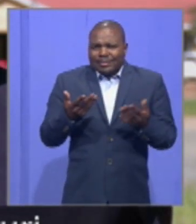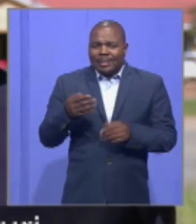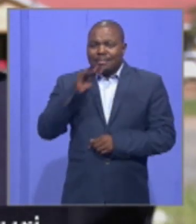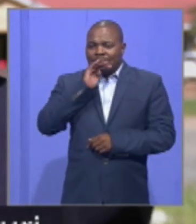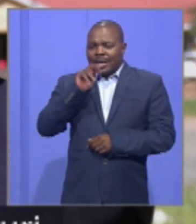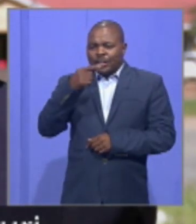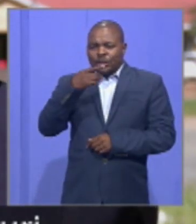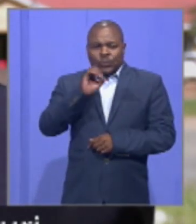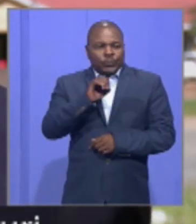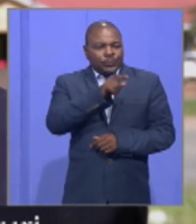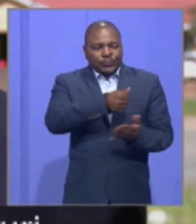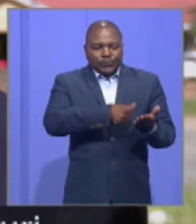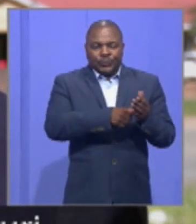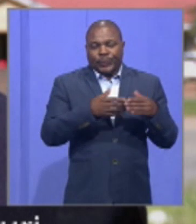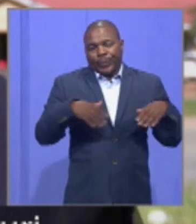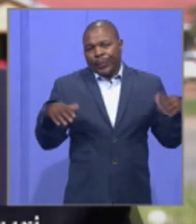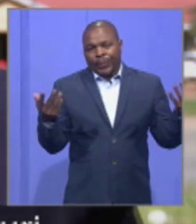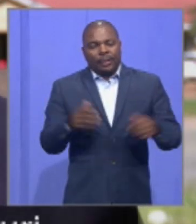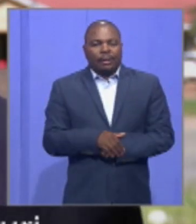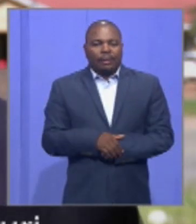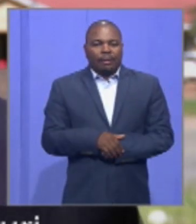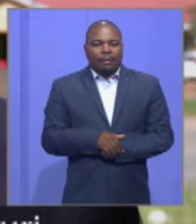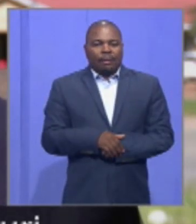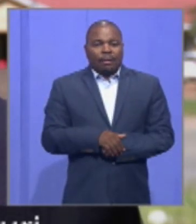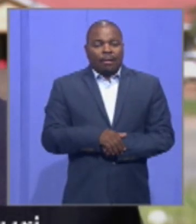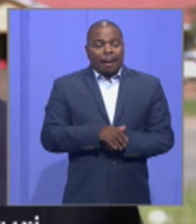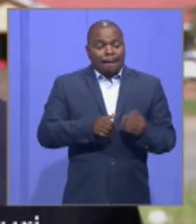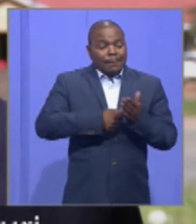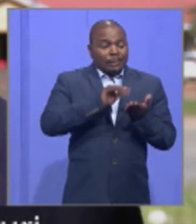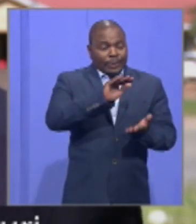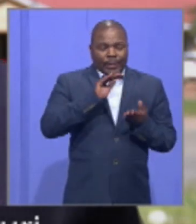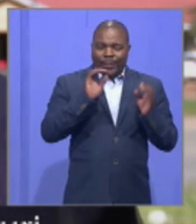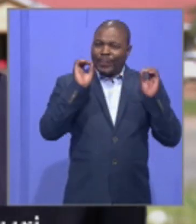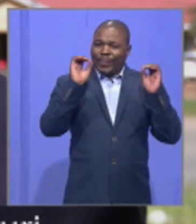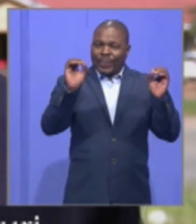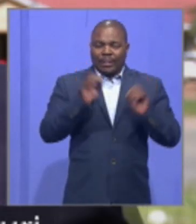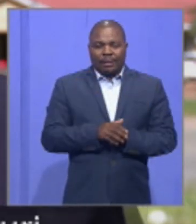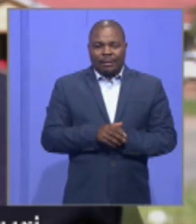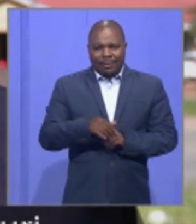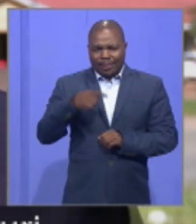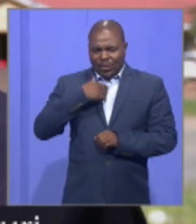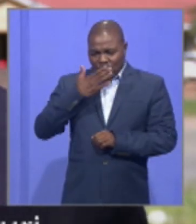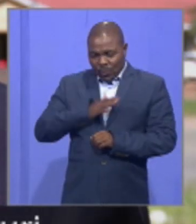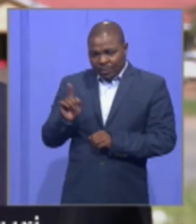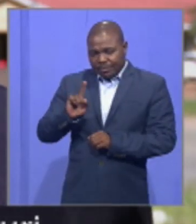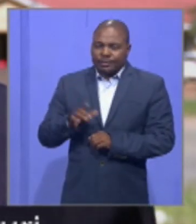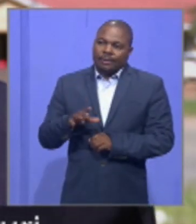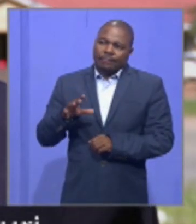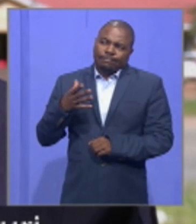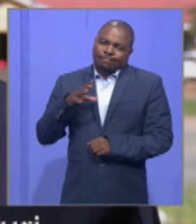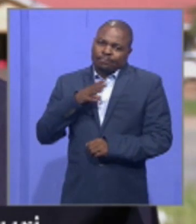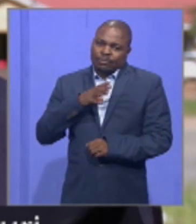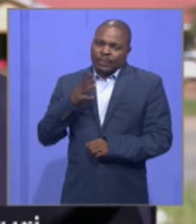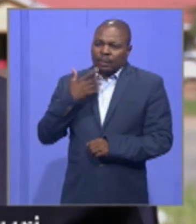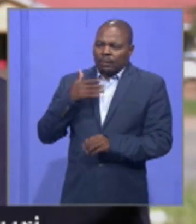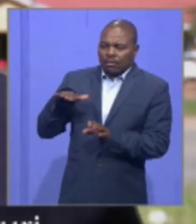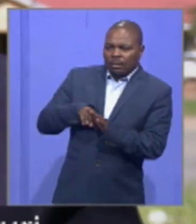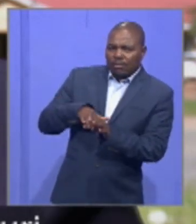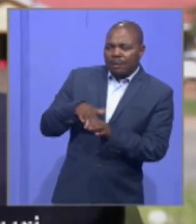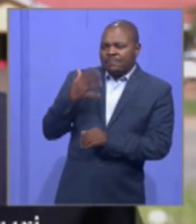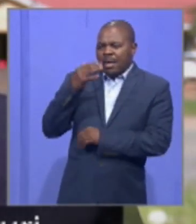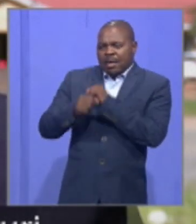NGO had net pension. Hadina. Bona. So jaanong nna ke batlela gore at least le ba kampirela